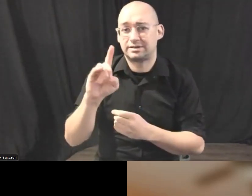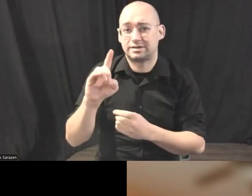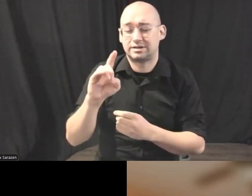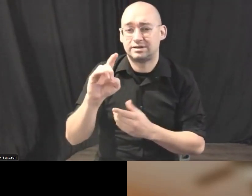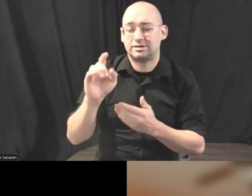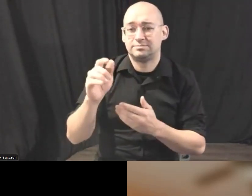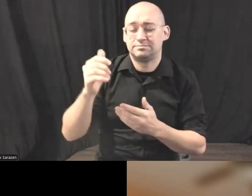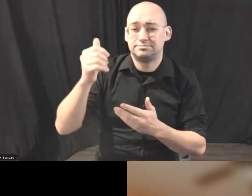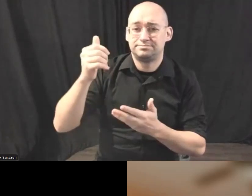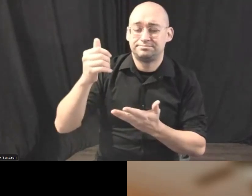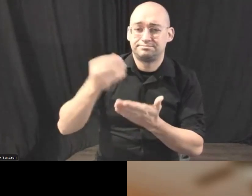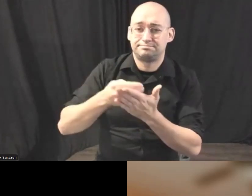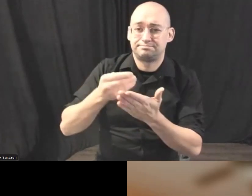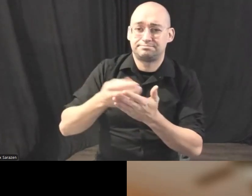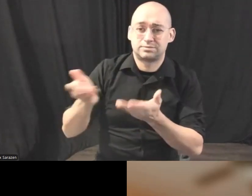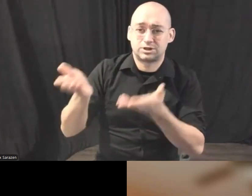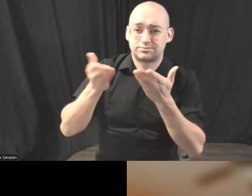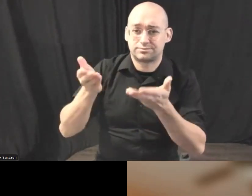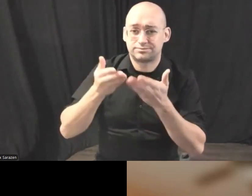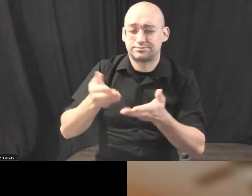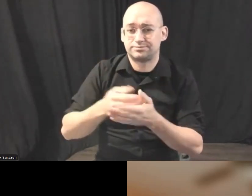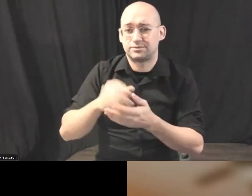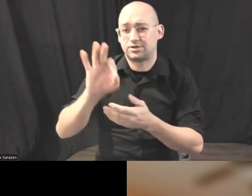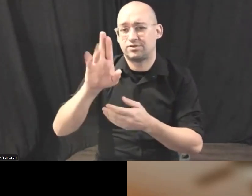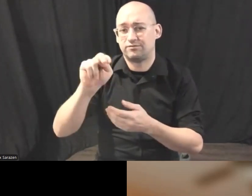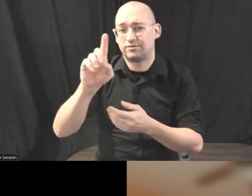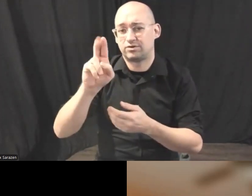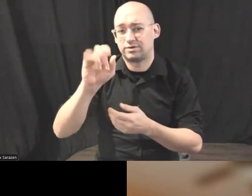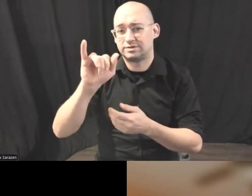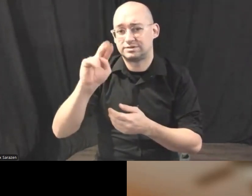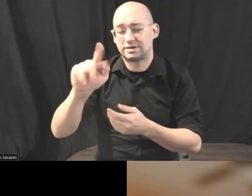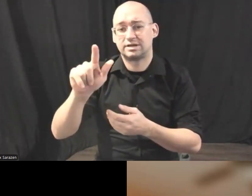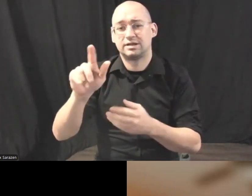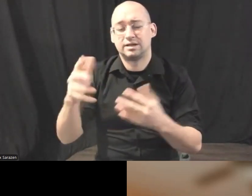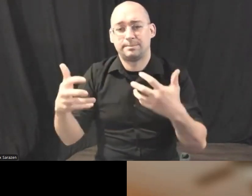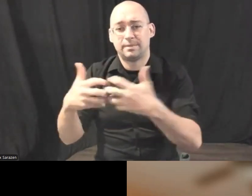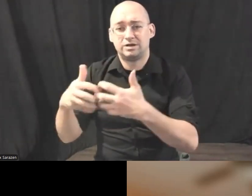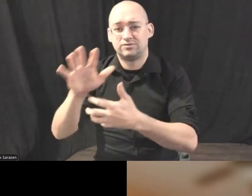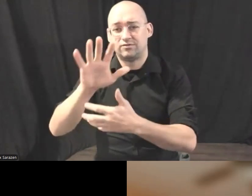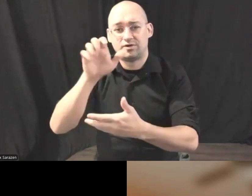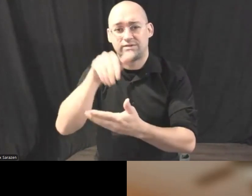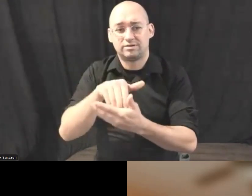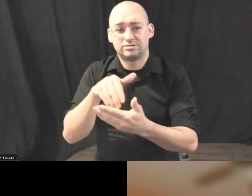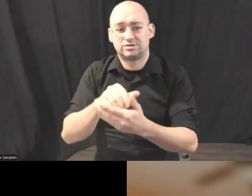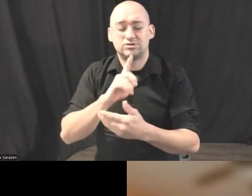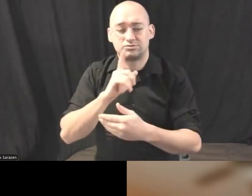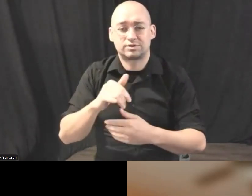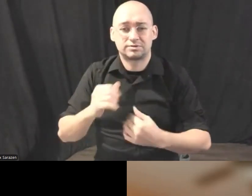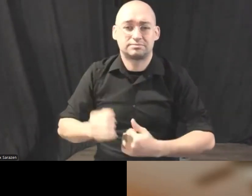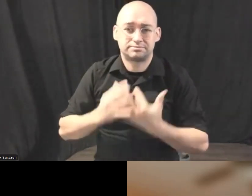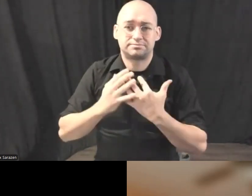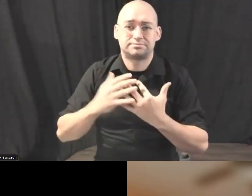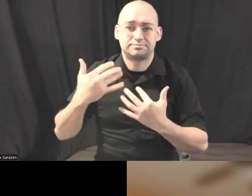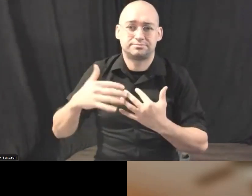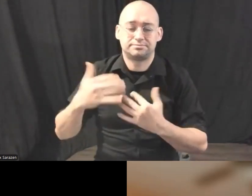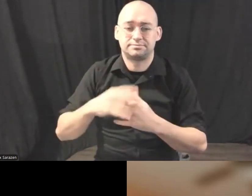fundraising drive, and we did a match, $500,000, and it was really heartening to see the number